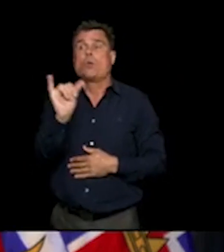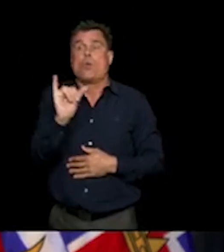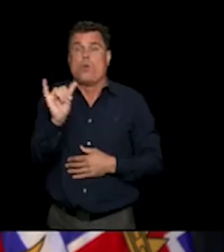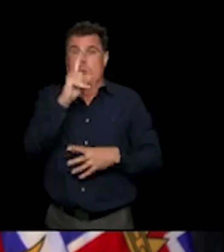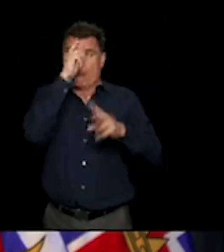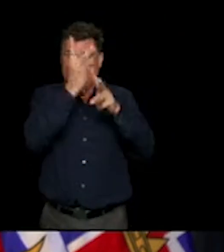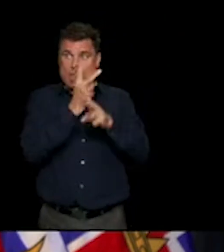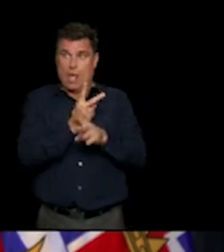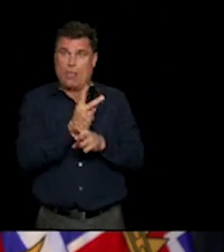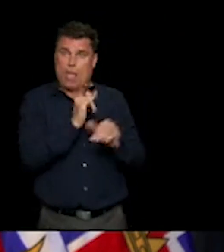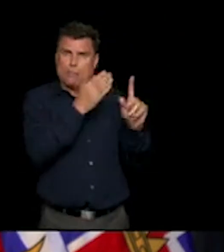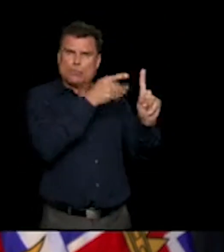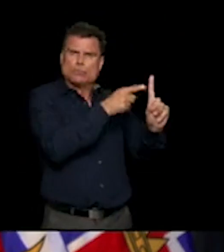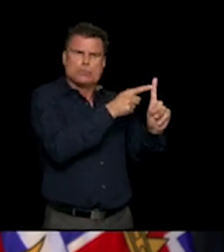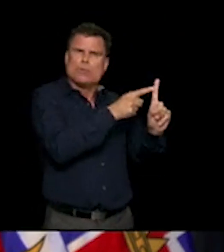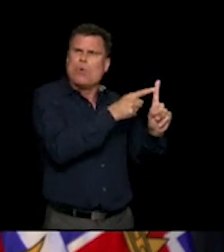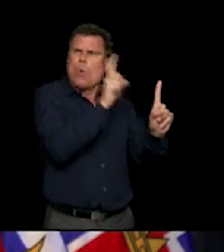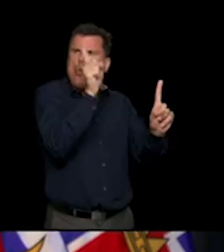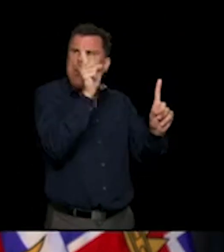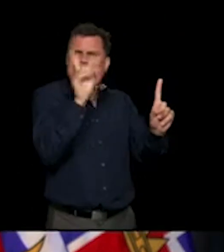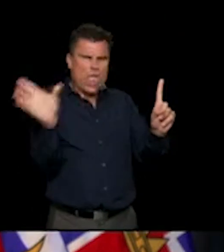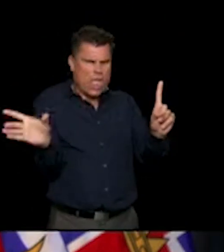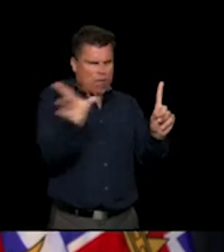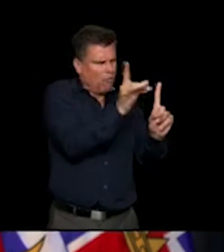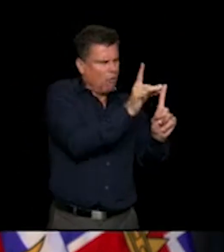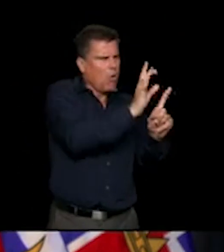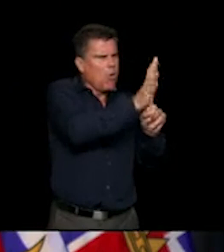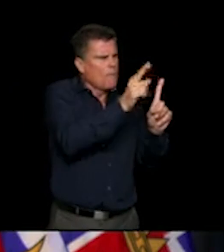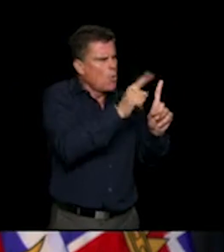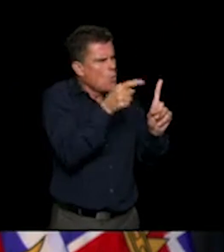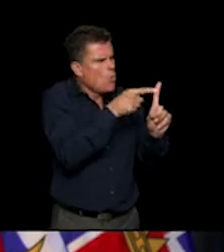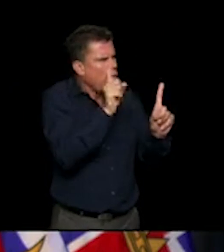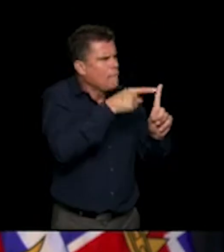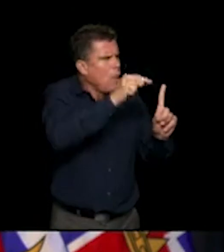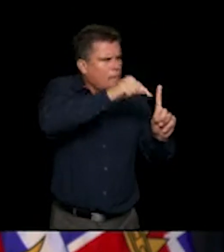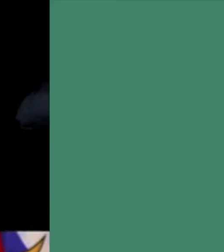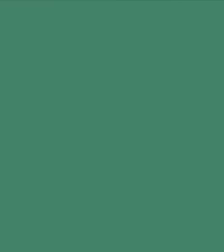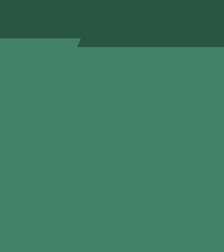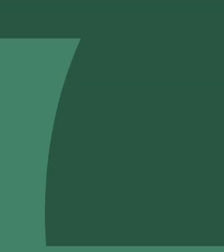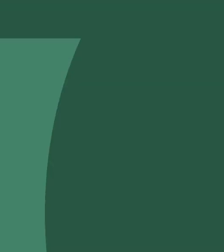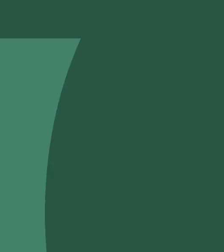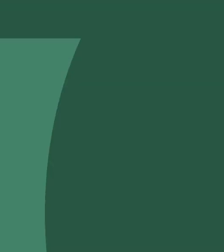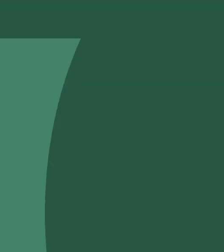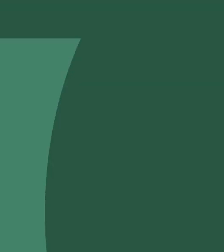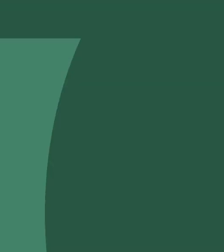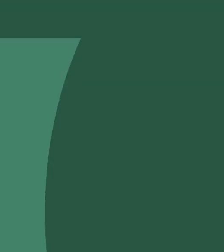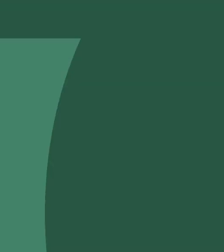determine where that individual was, who they might have been in close contact with, and all those sorts of things.